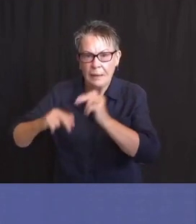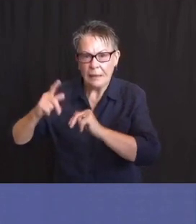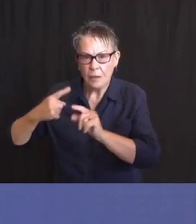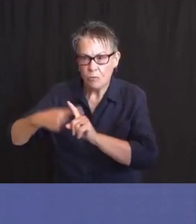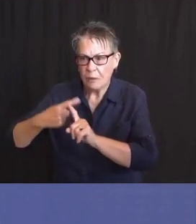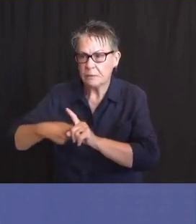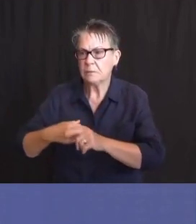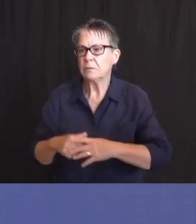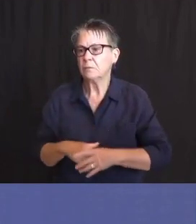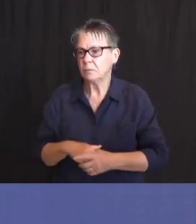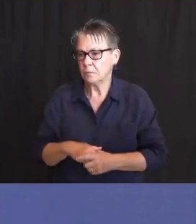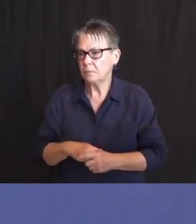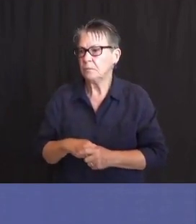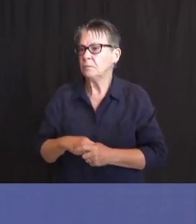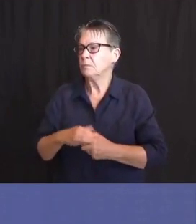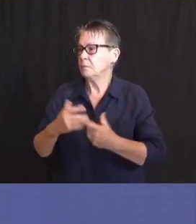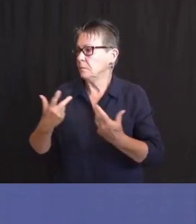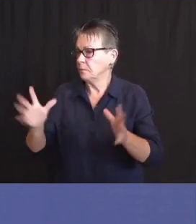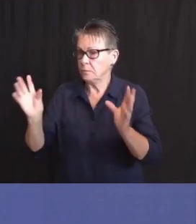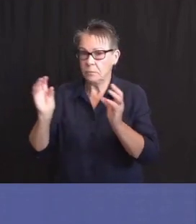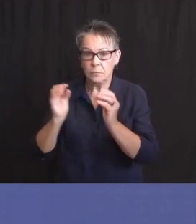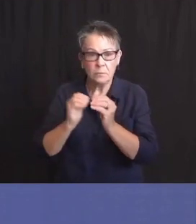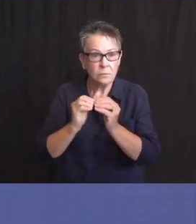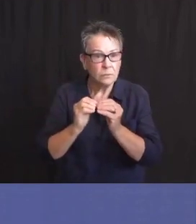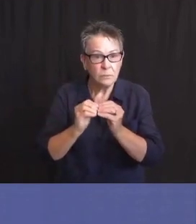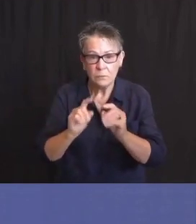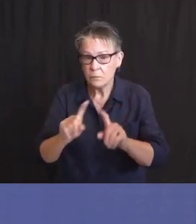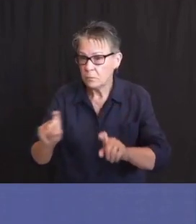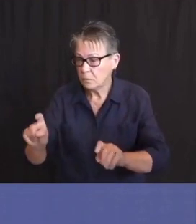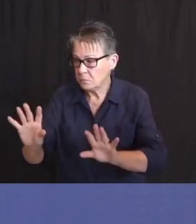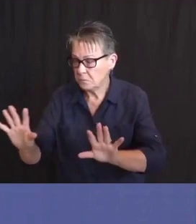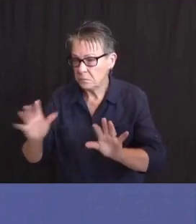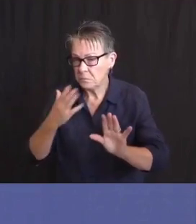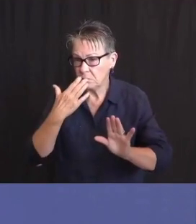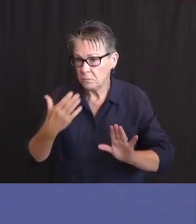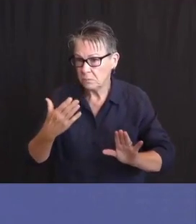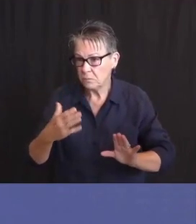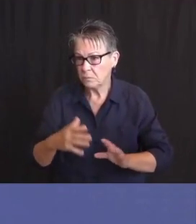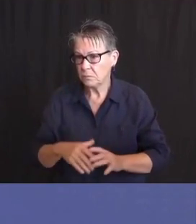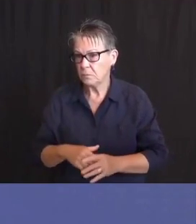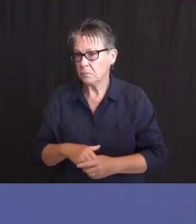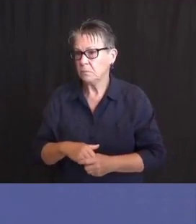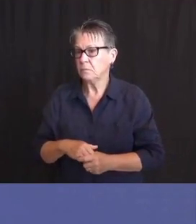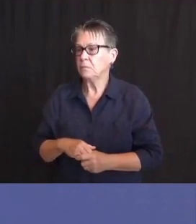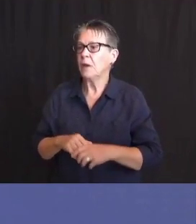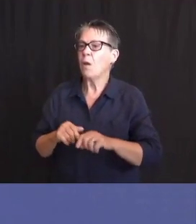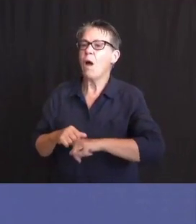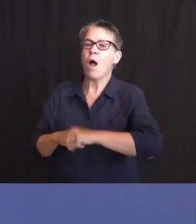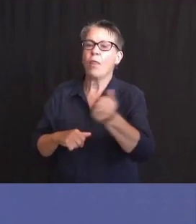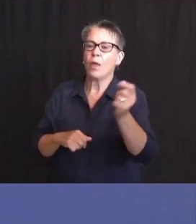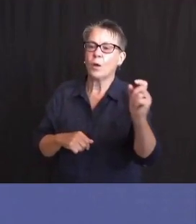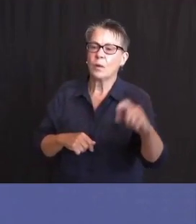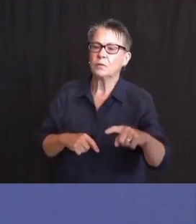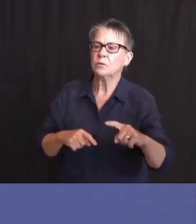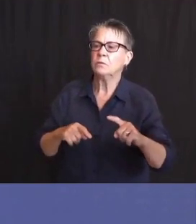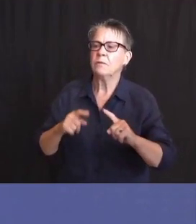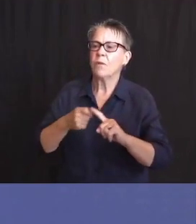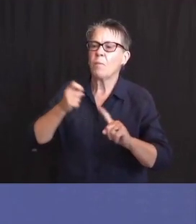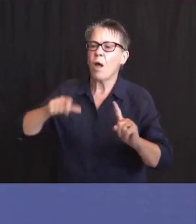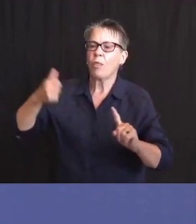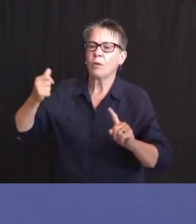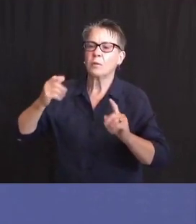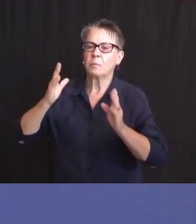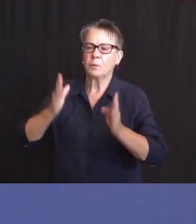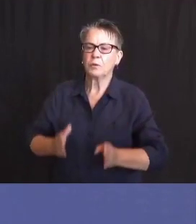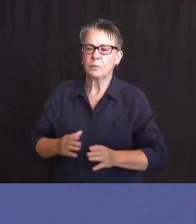Thank you, Governor. First, a question from my colleague Keith Kaczynski. He wants to know, when do you expect gyms to reopen, and if you've